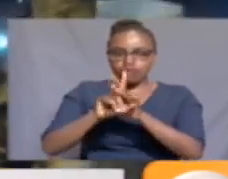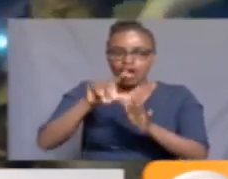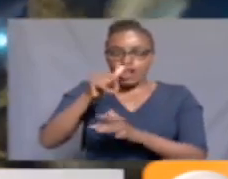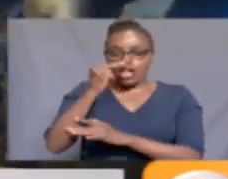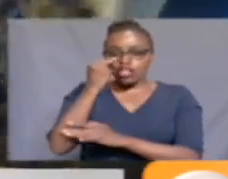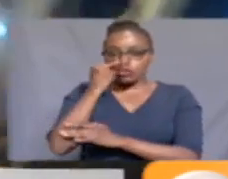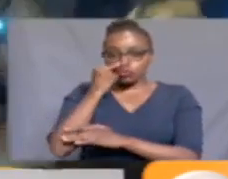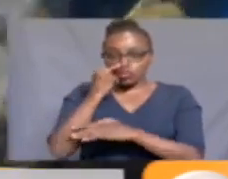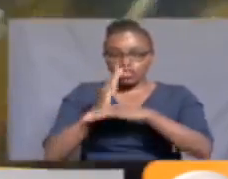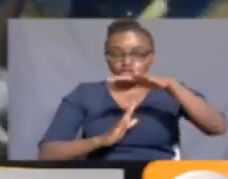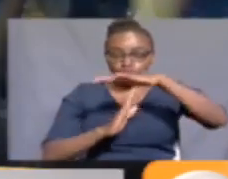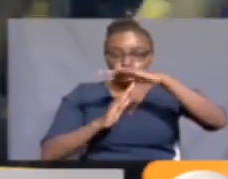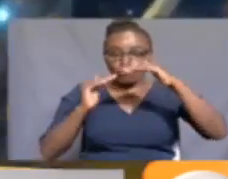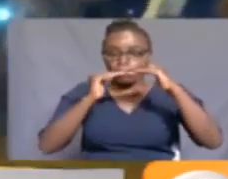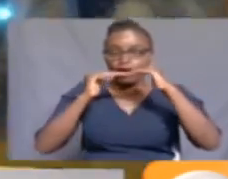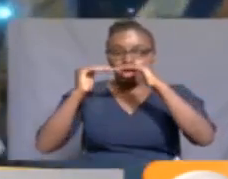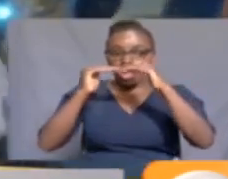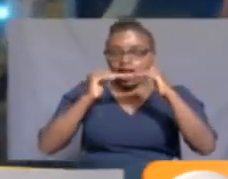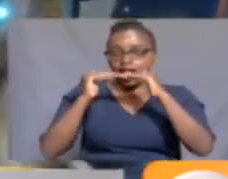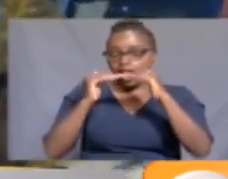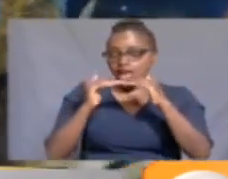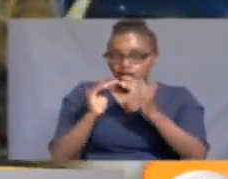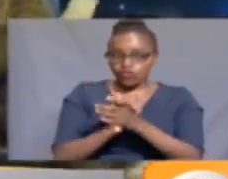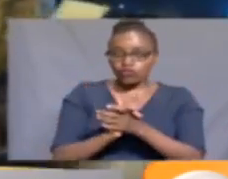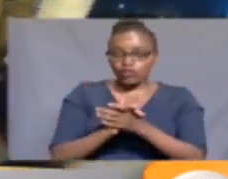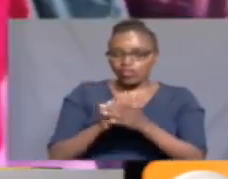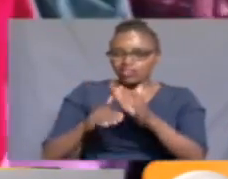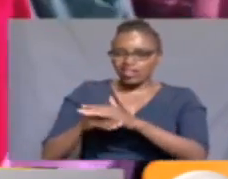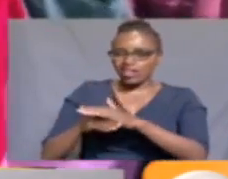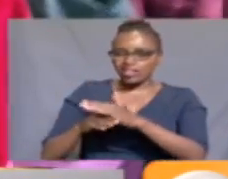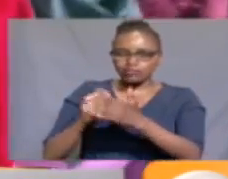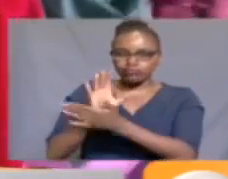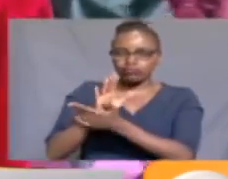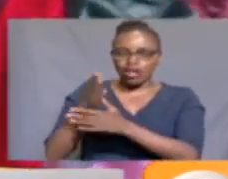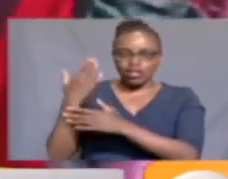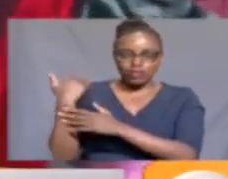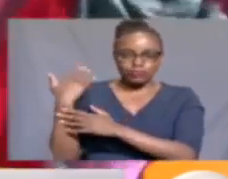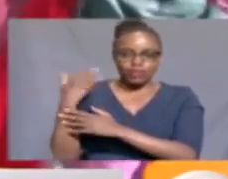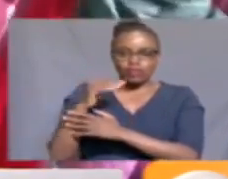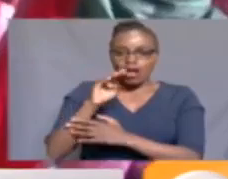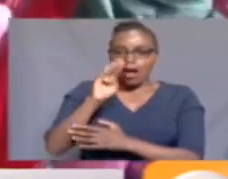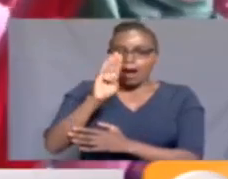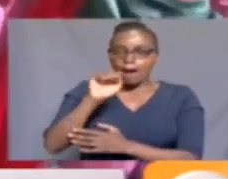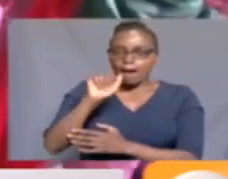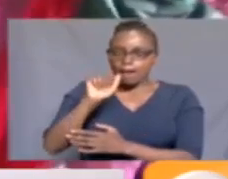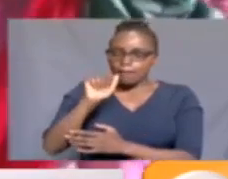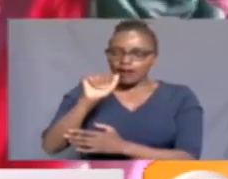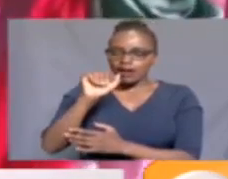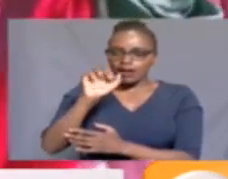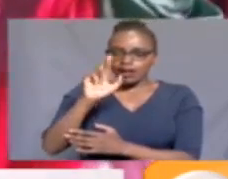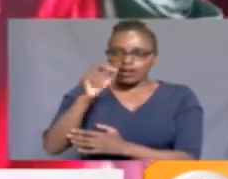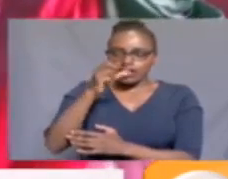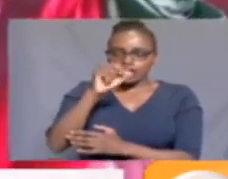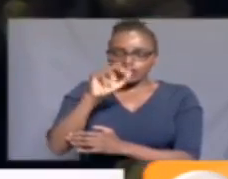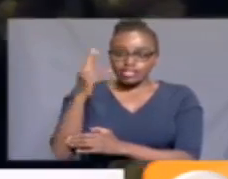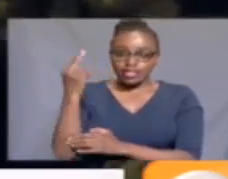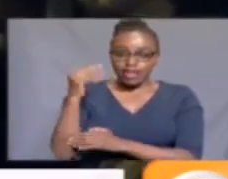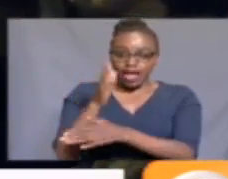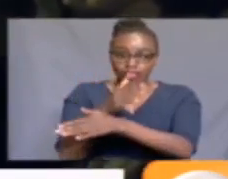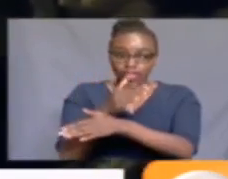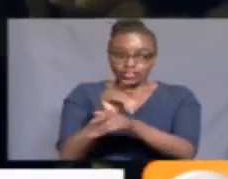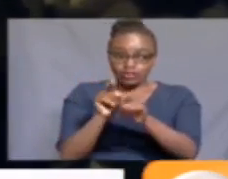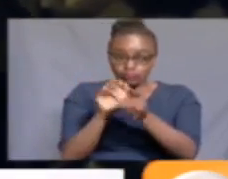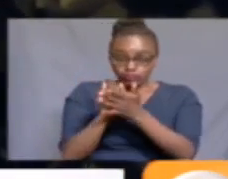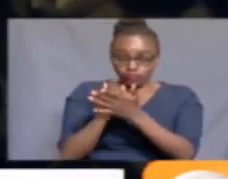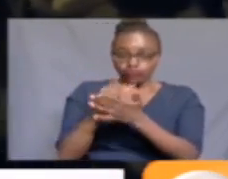Sudanese top-level scalp. Well, after the overthrow of the longtime leader Omar al-Bashir on Thursday, intelligence chief